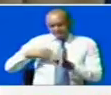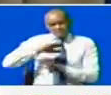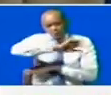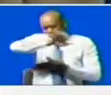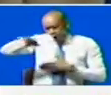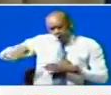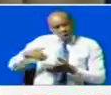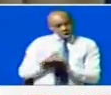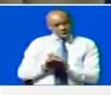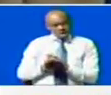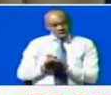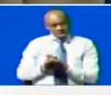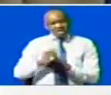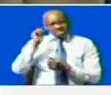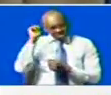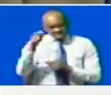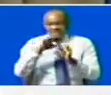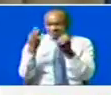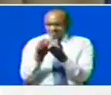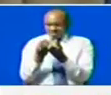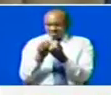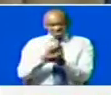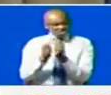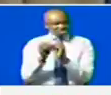else in our Kenyan family.